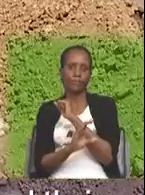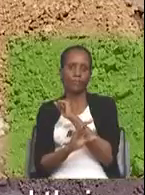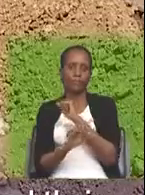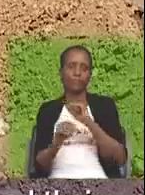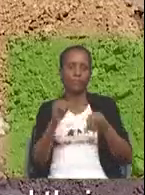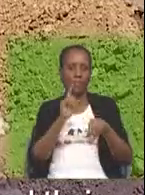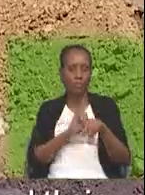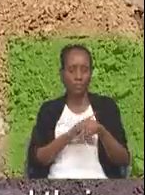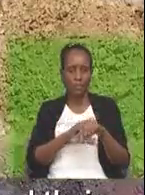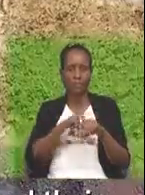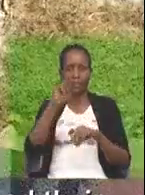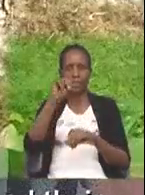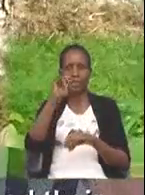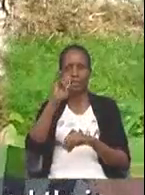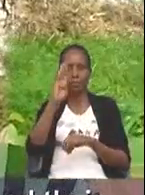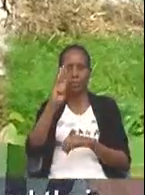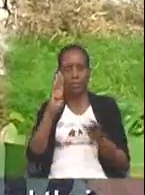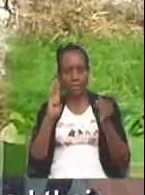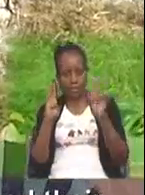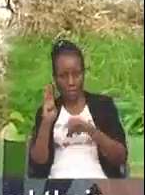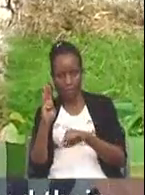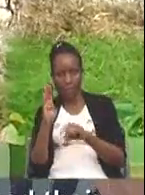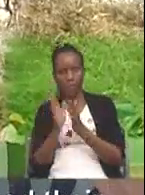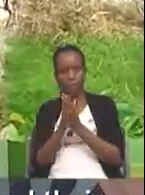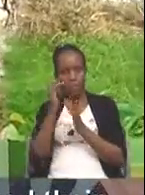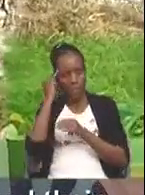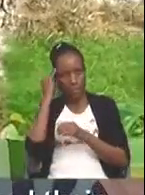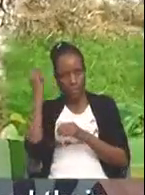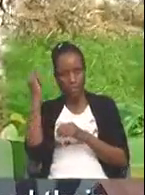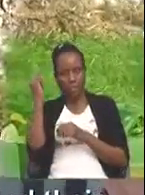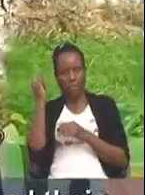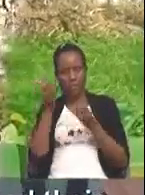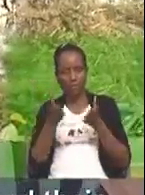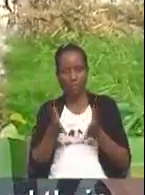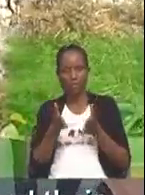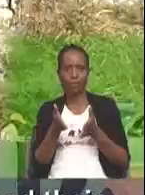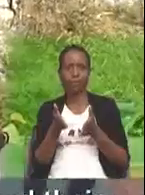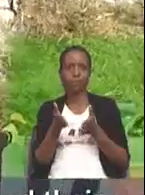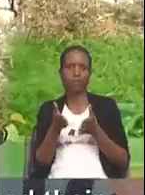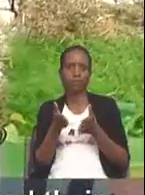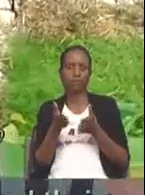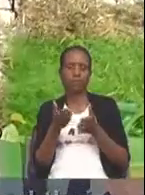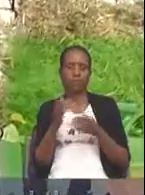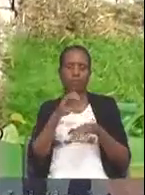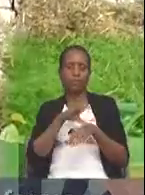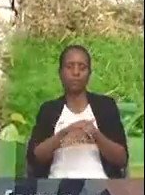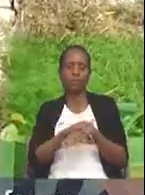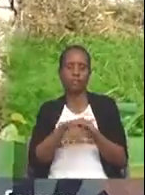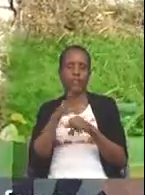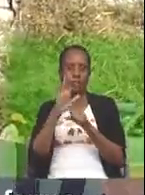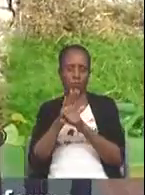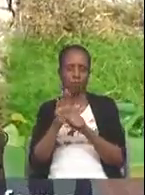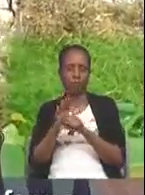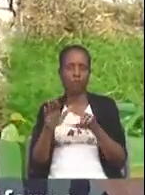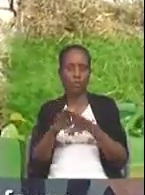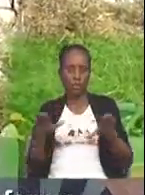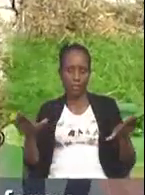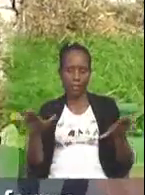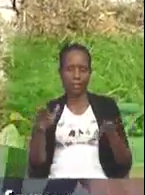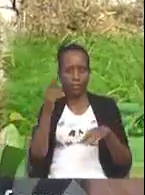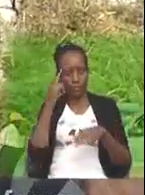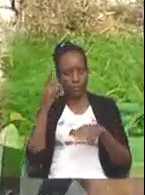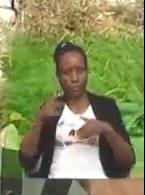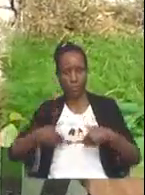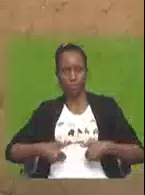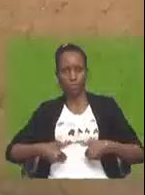File NIB file alikuja na hiyo ni hii irrigation, hii mambo irrigation yao estani yao. Sisi tukapata sasa mashamba yetu